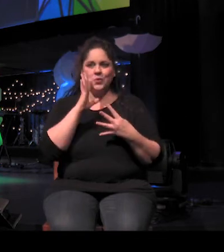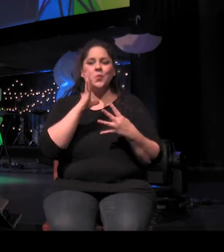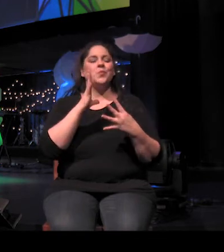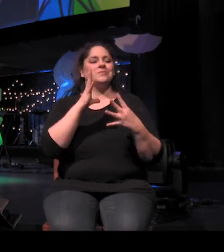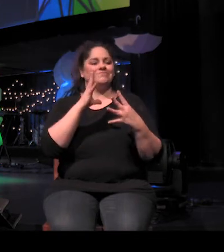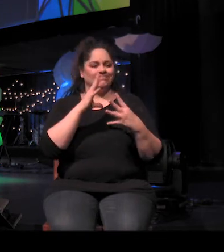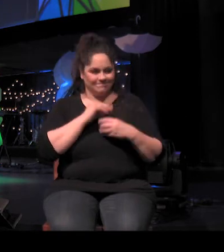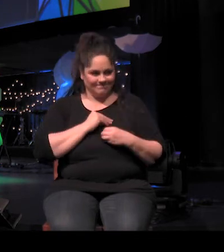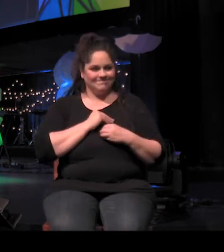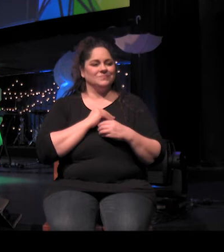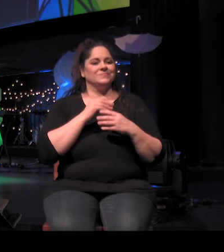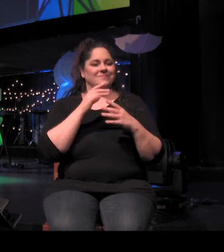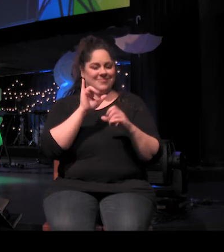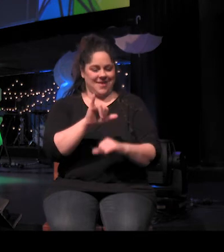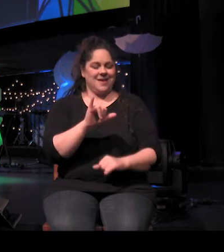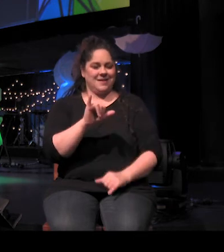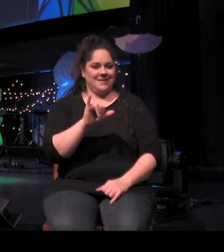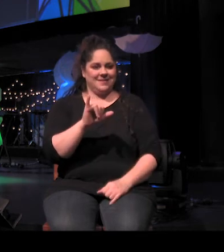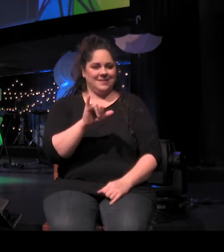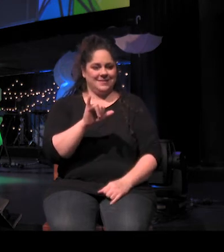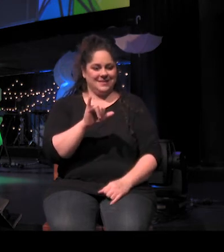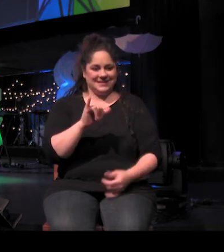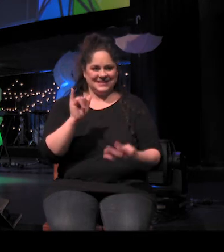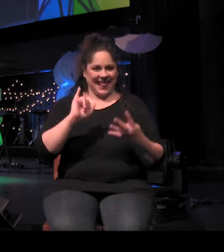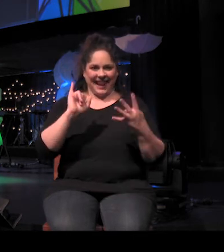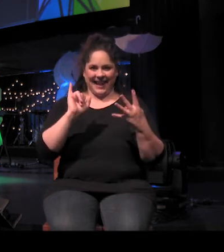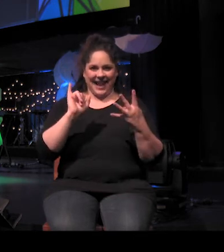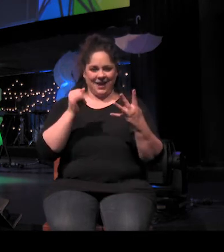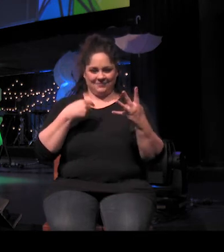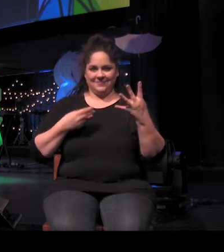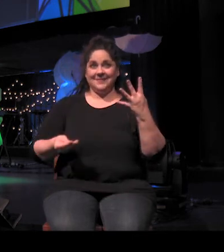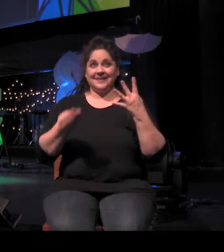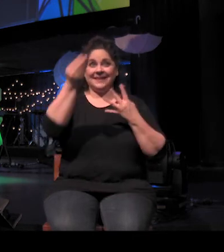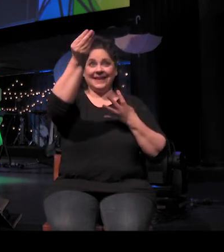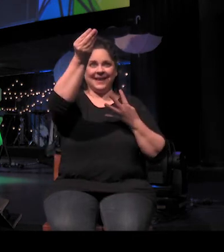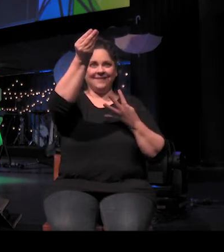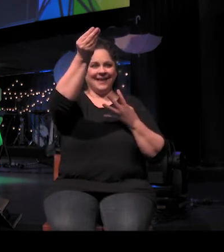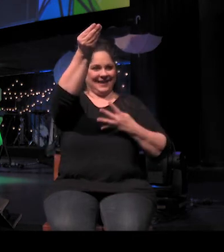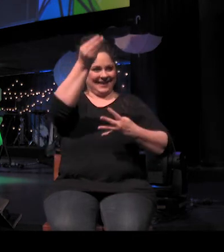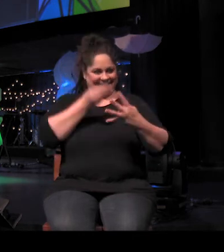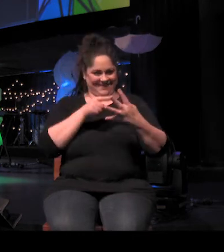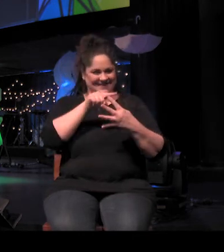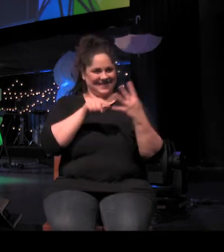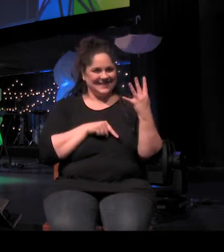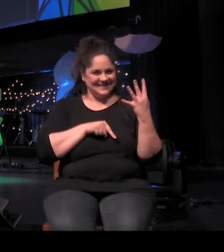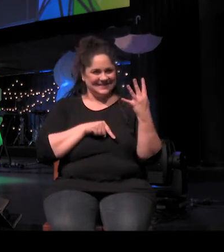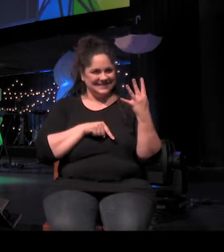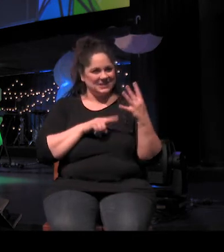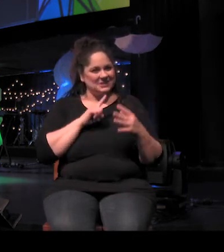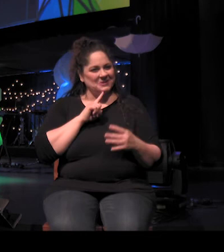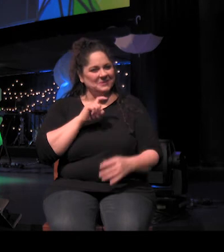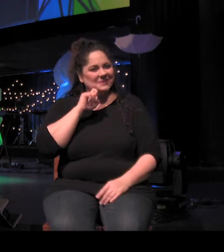What an exchange. What a trade we get to walk in.